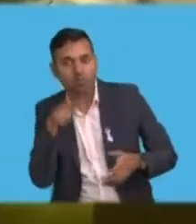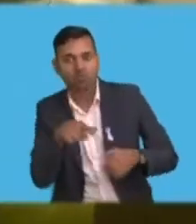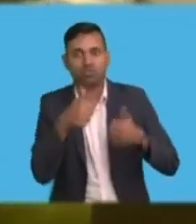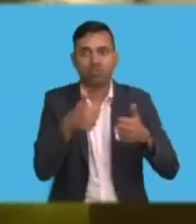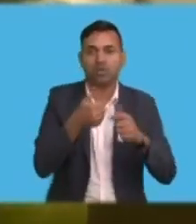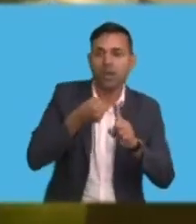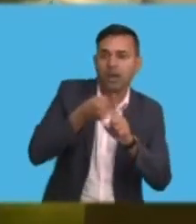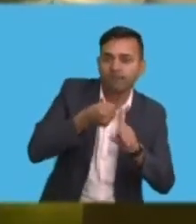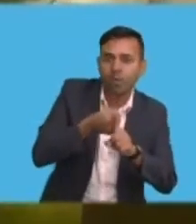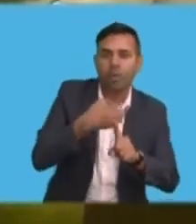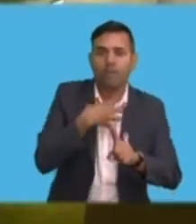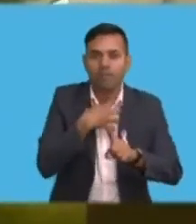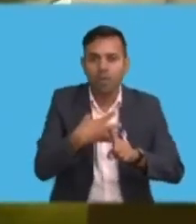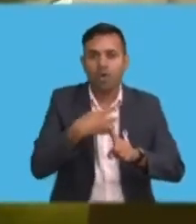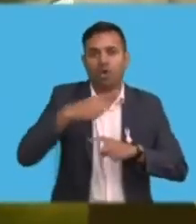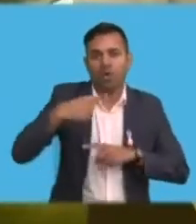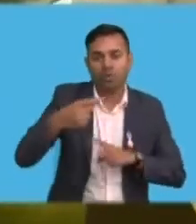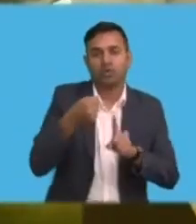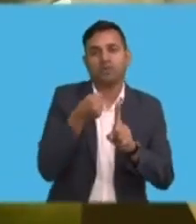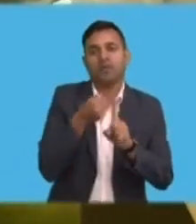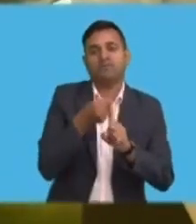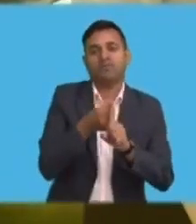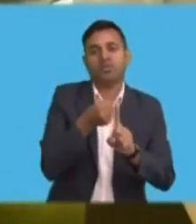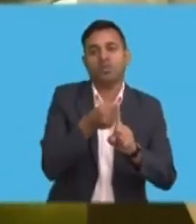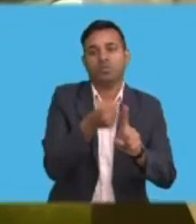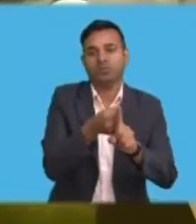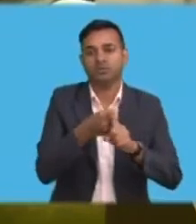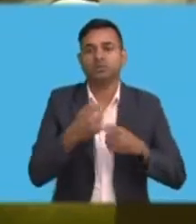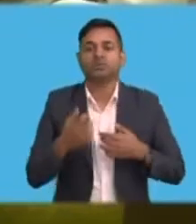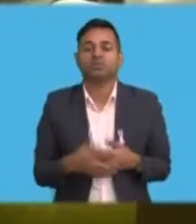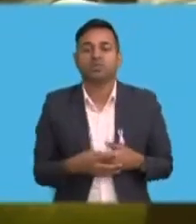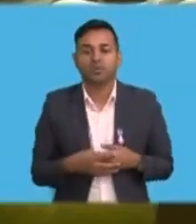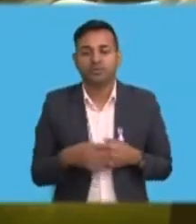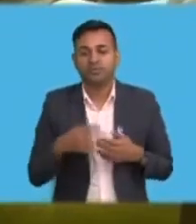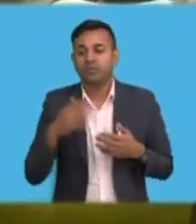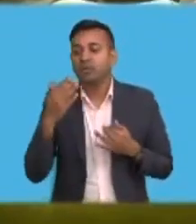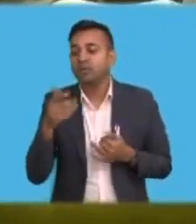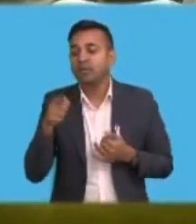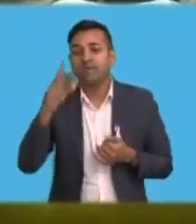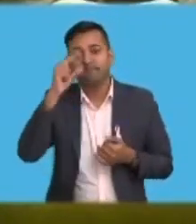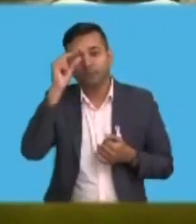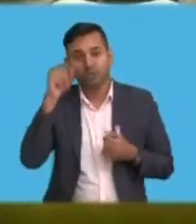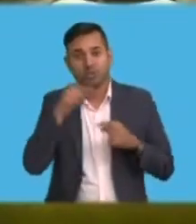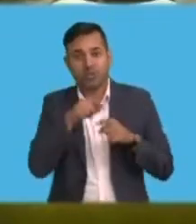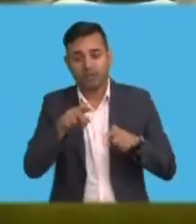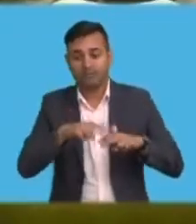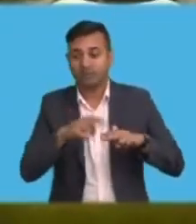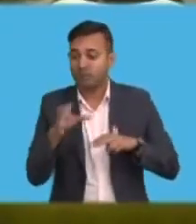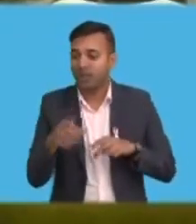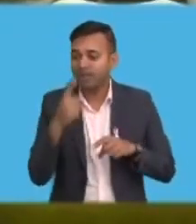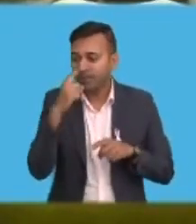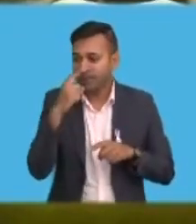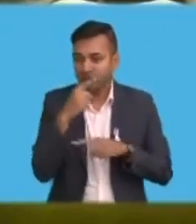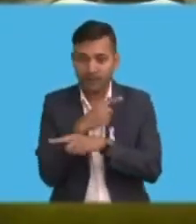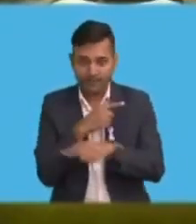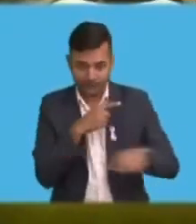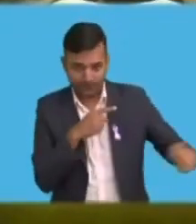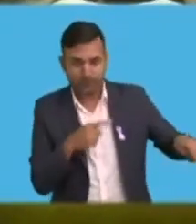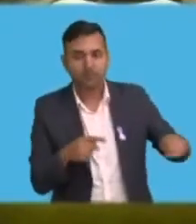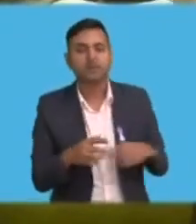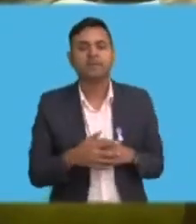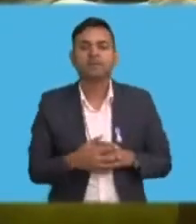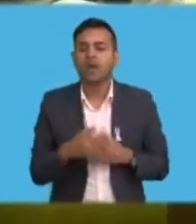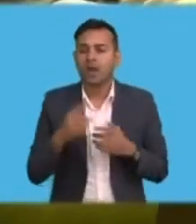associated with smoking amongst our Fijians. Madam Speaker, another program is the Wolbachia project. In the morning we talked about